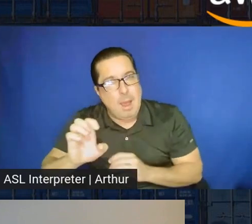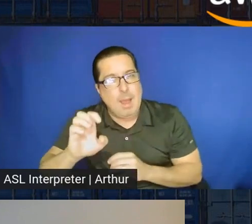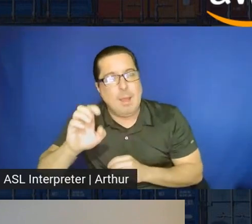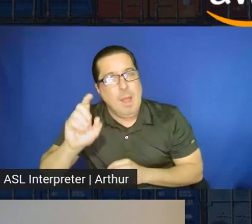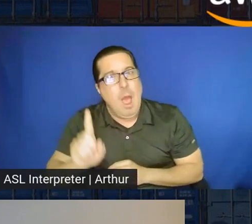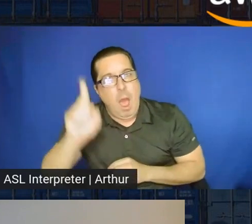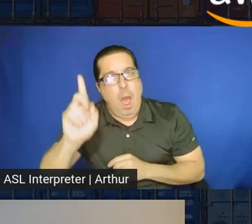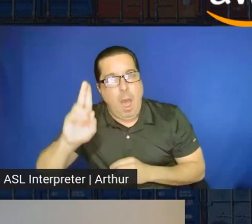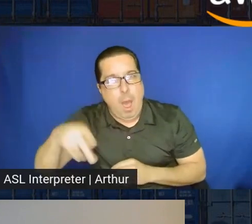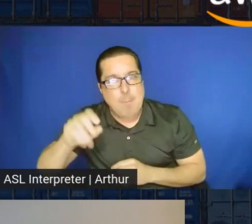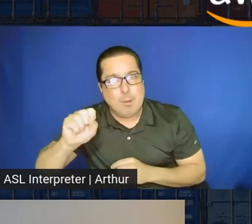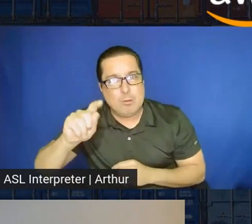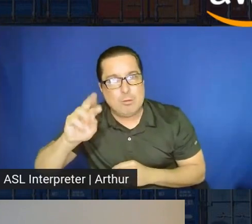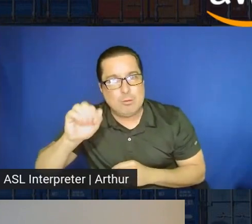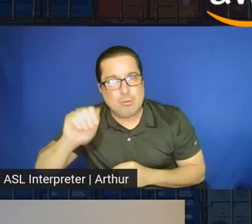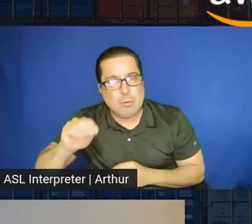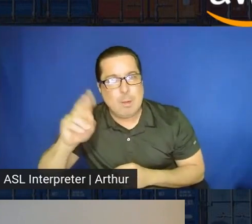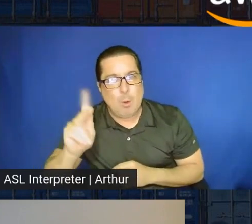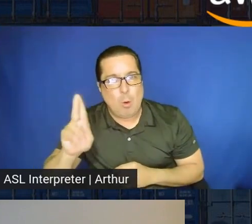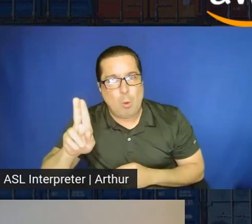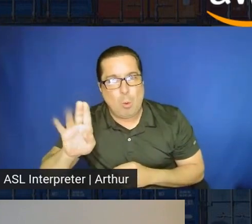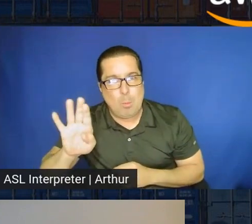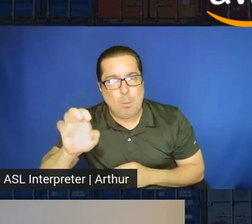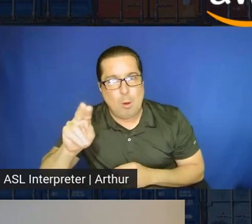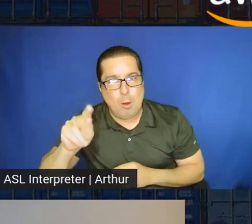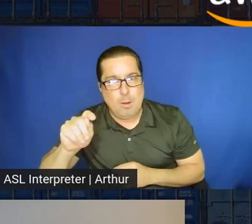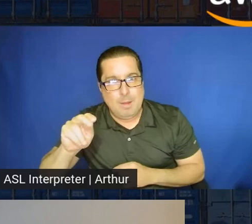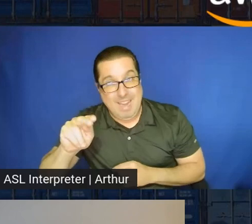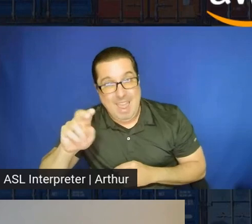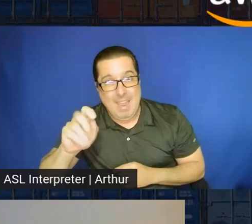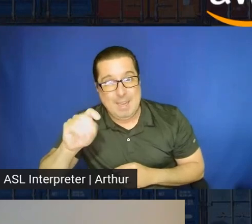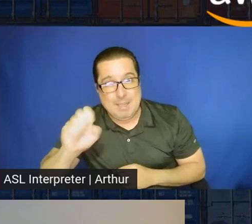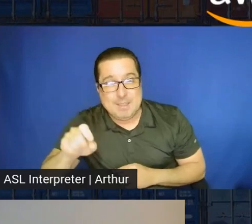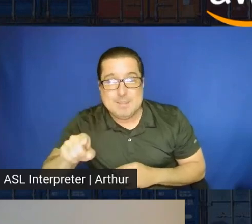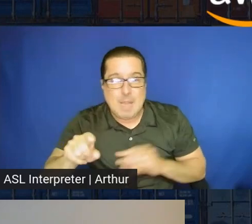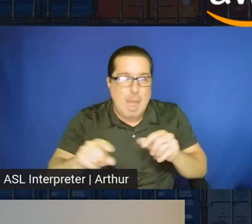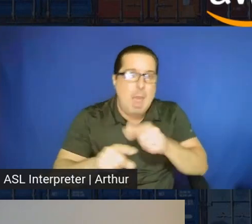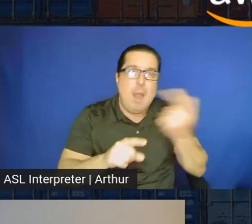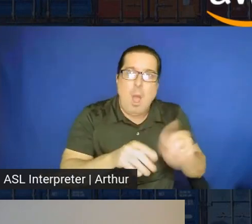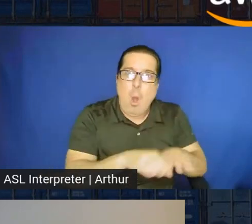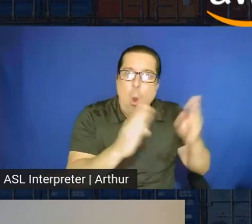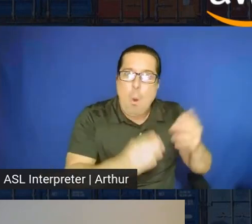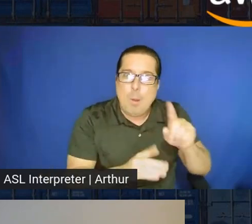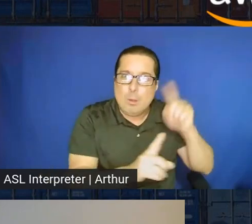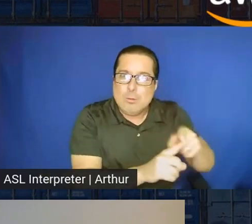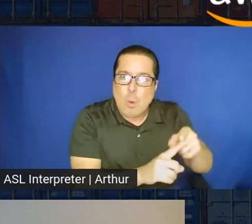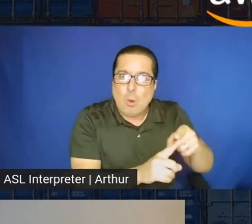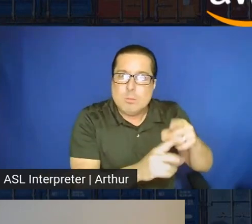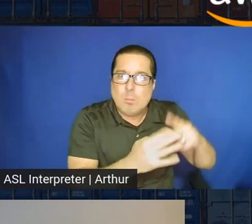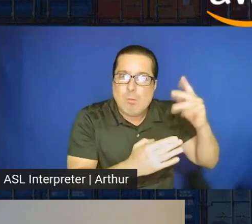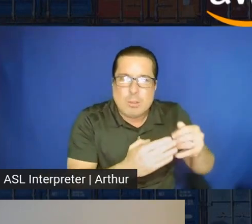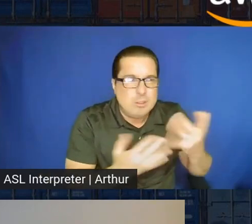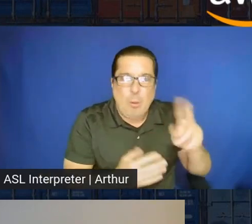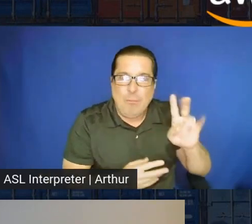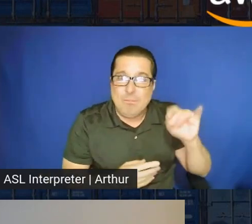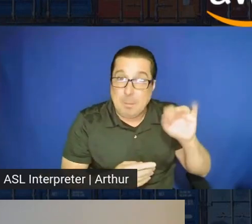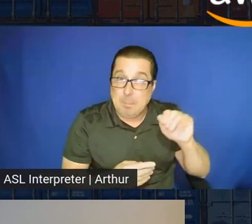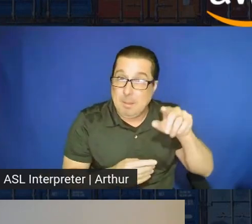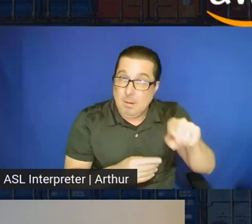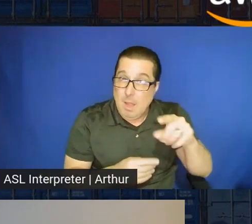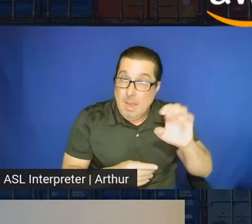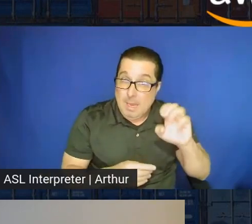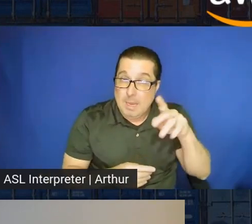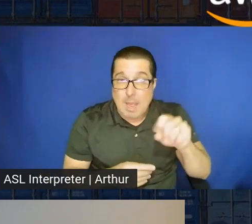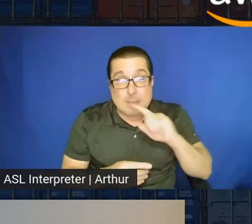Anywhere is based on a number of community open source projects. So Vipin, is EKS Anywhere